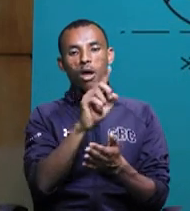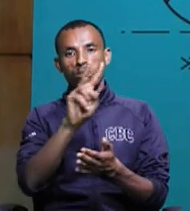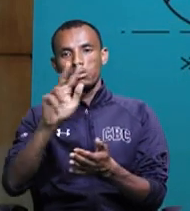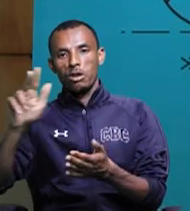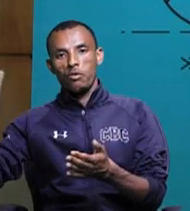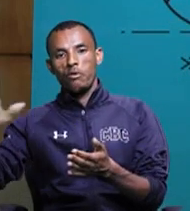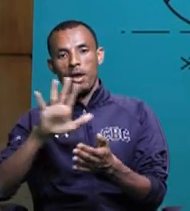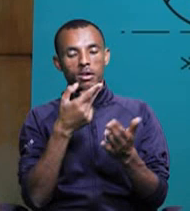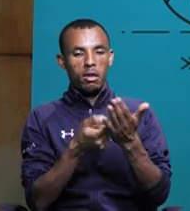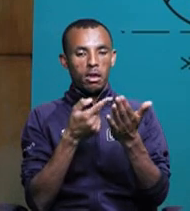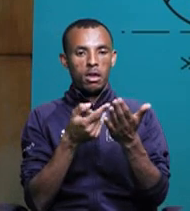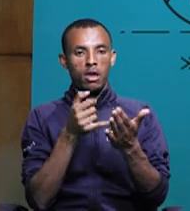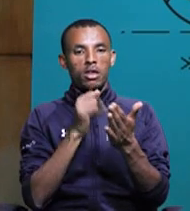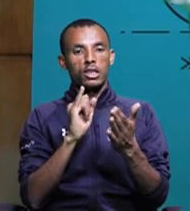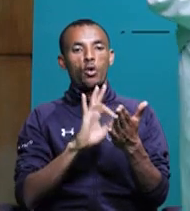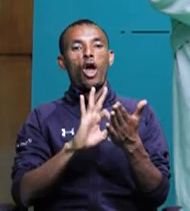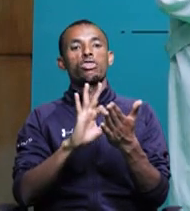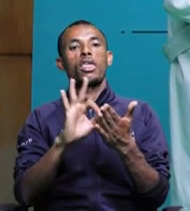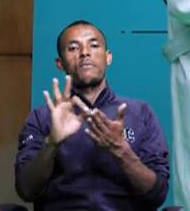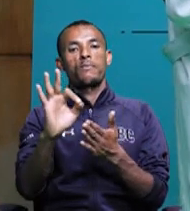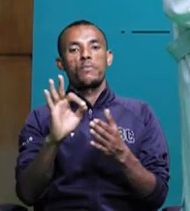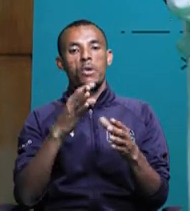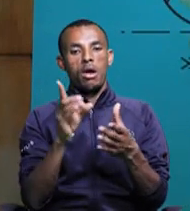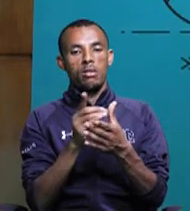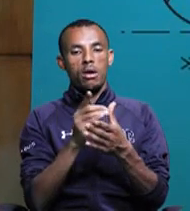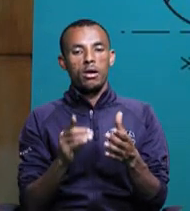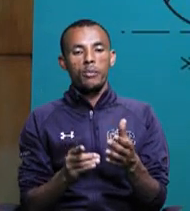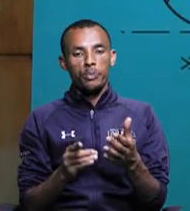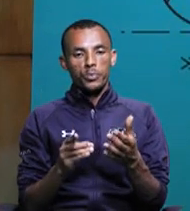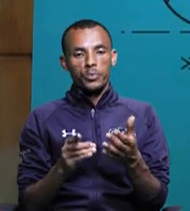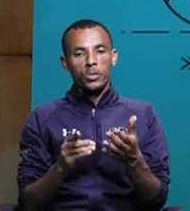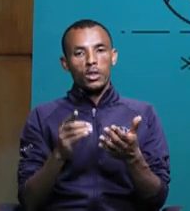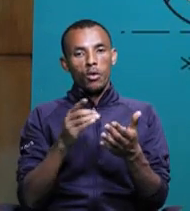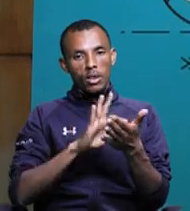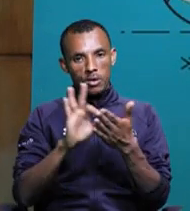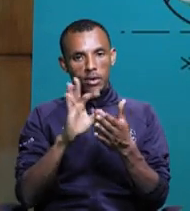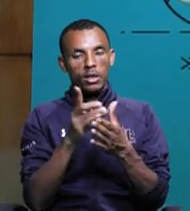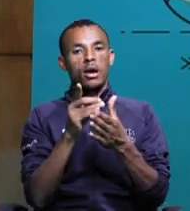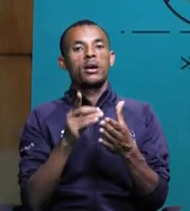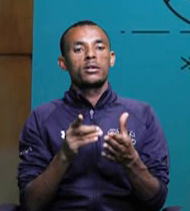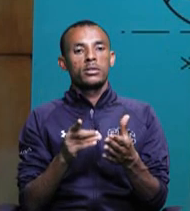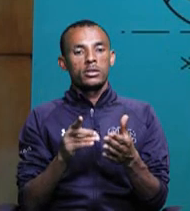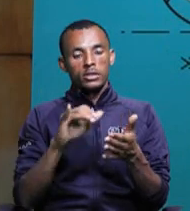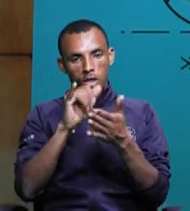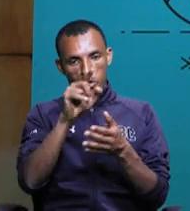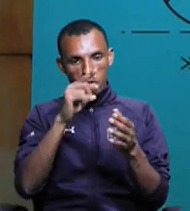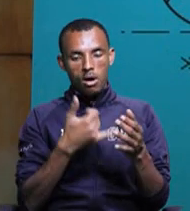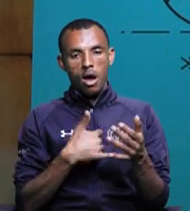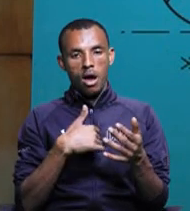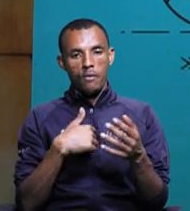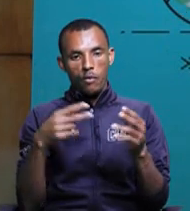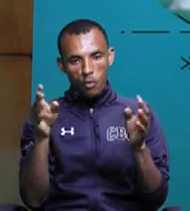5. That gives quantitative data. Quantitative data that you have